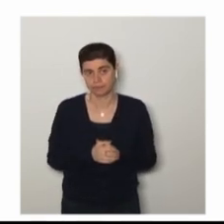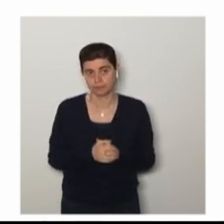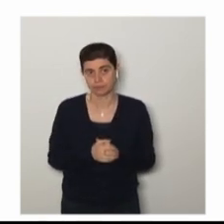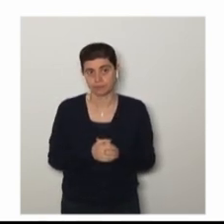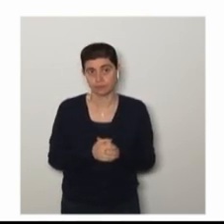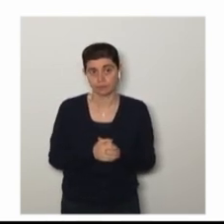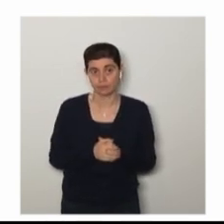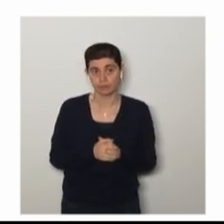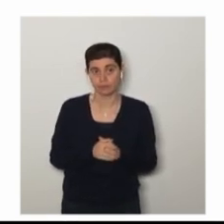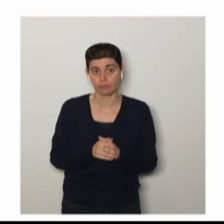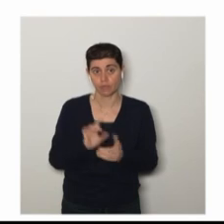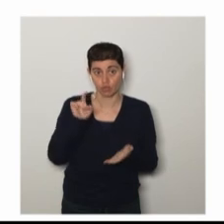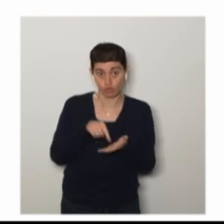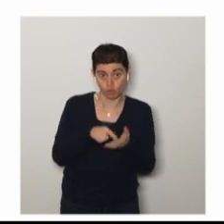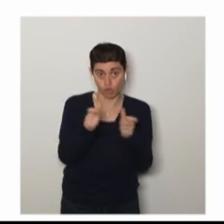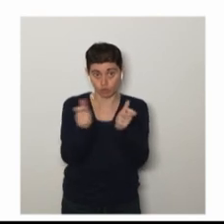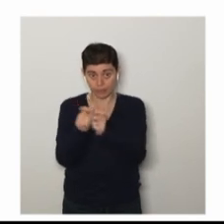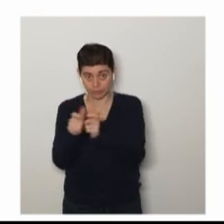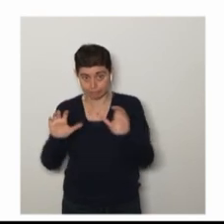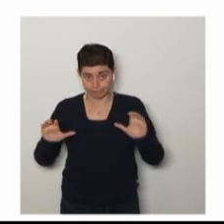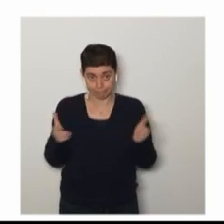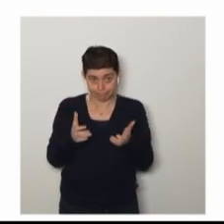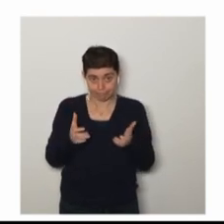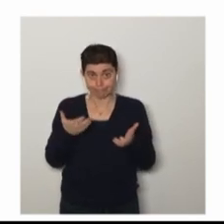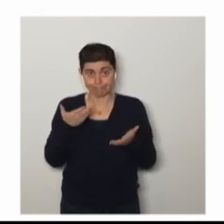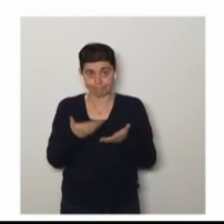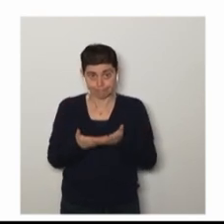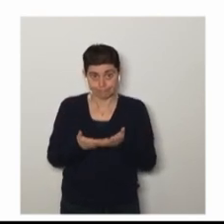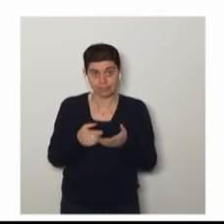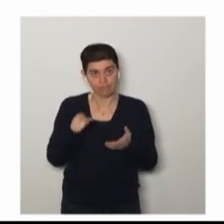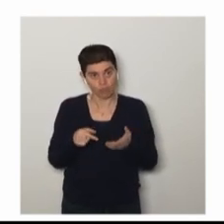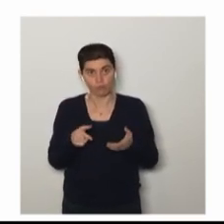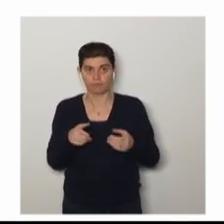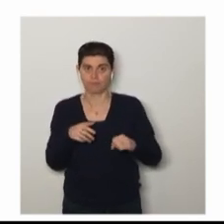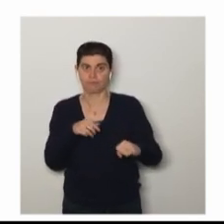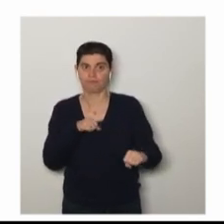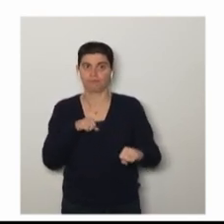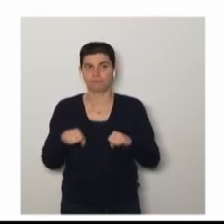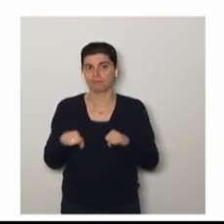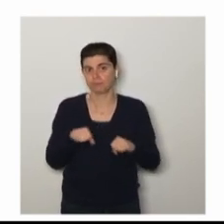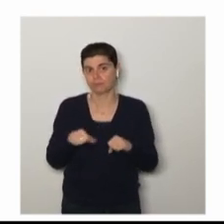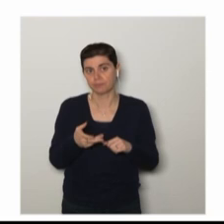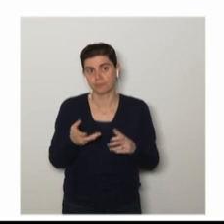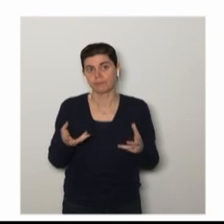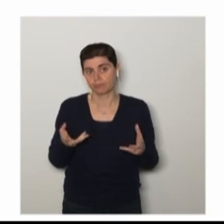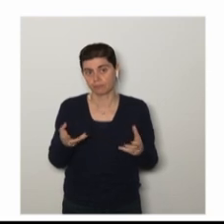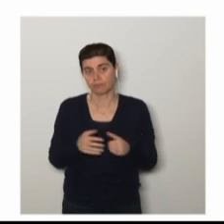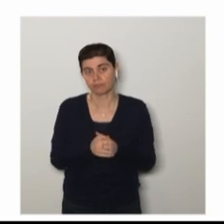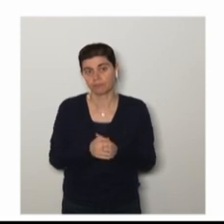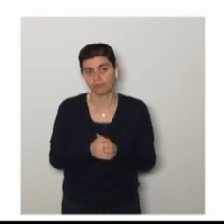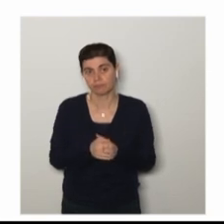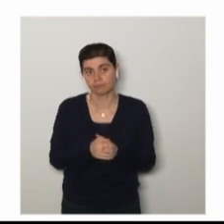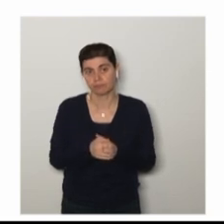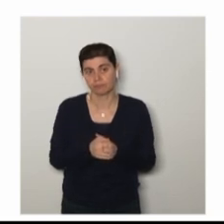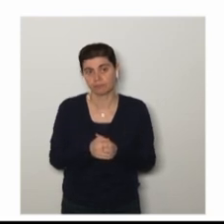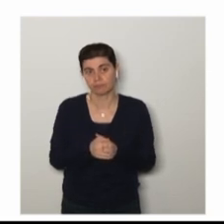actors are involved, have to be involved, publicly, private and public stakeholders. So it's employers,